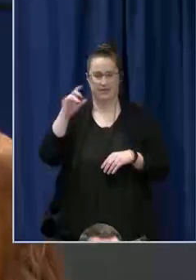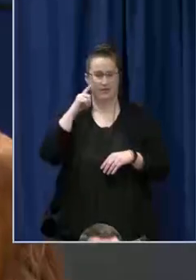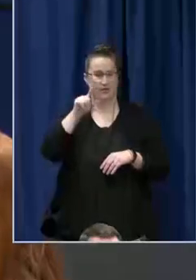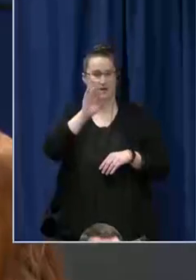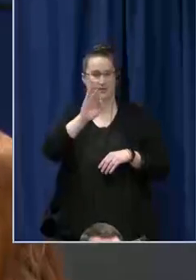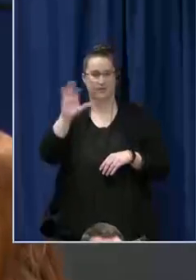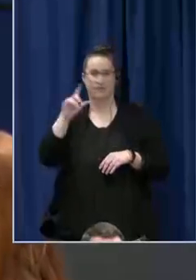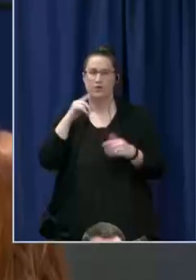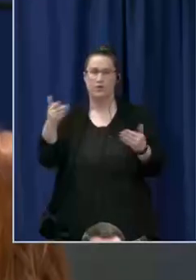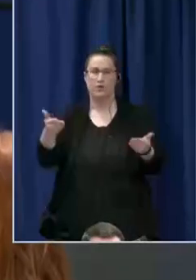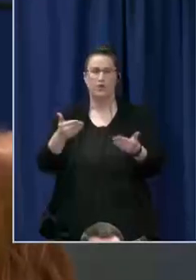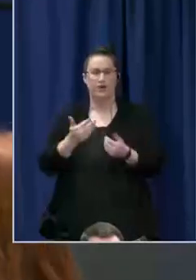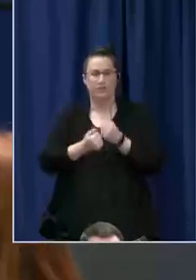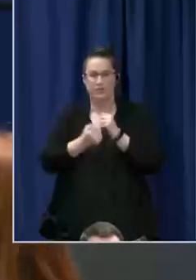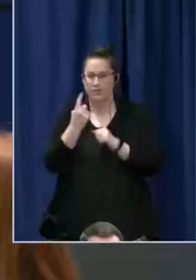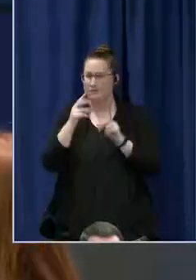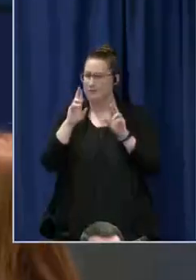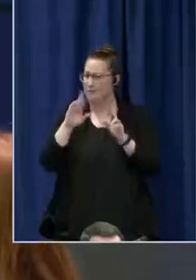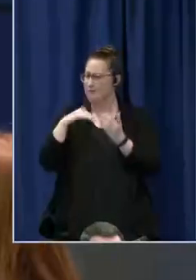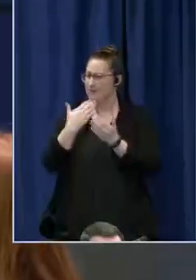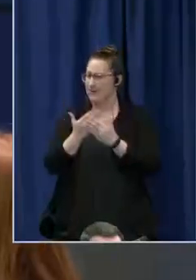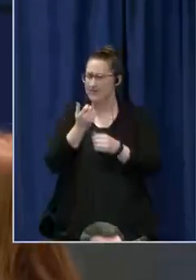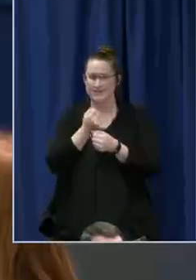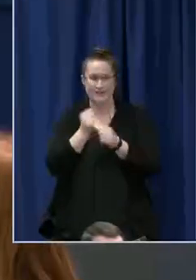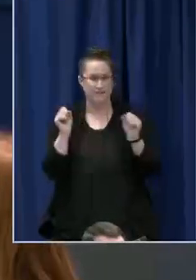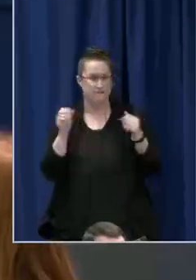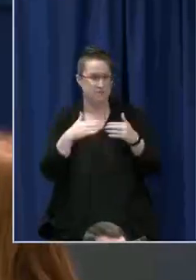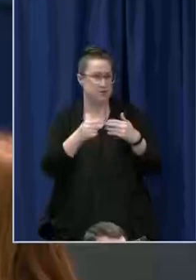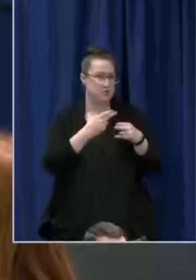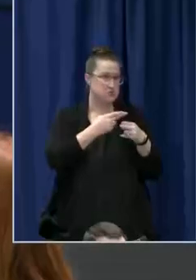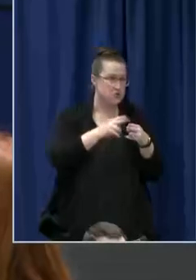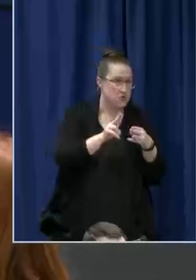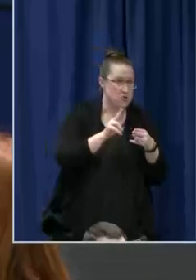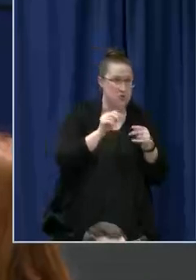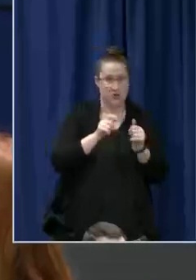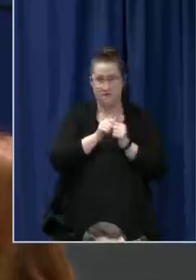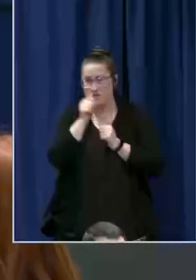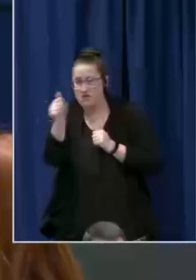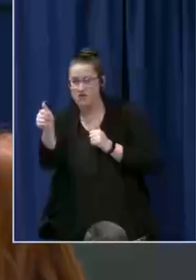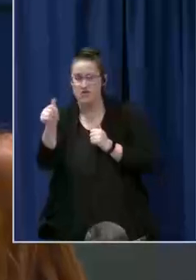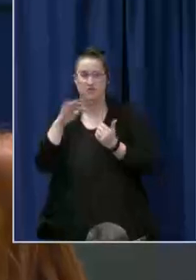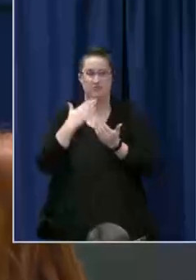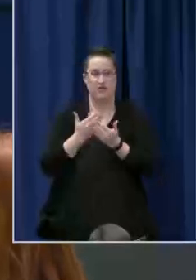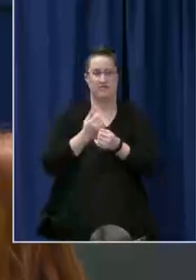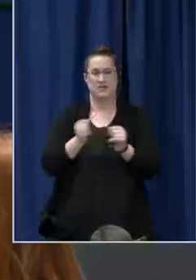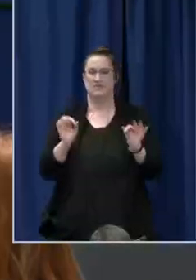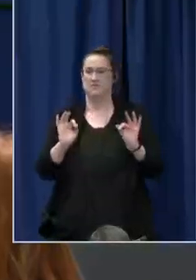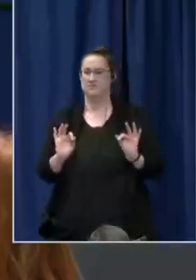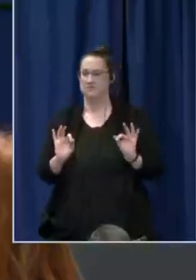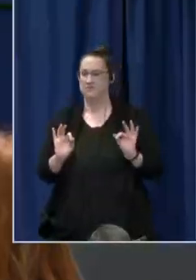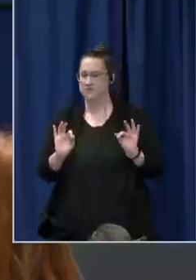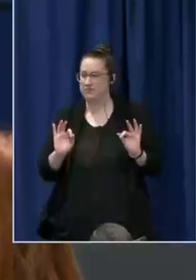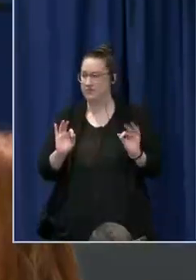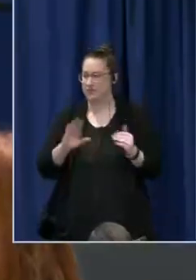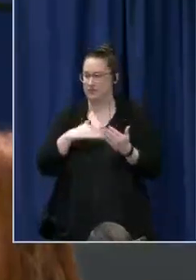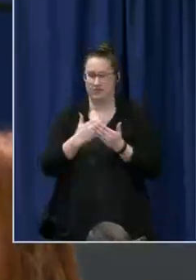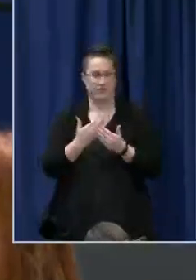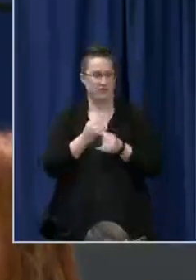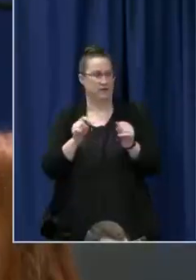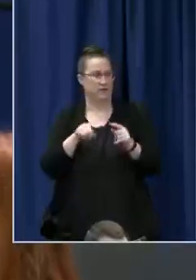welcome everyone. I hope you had safe travels, whether they were short or distance. To today's